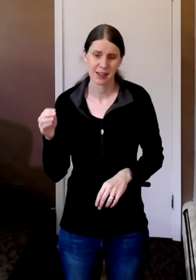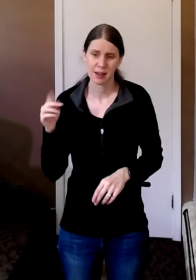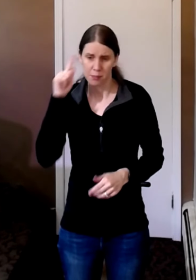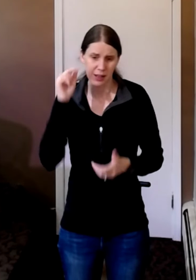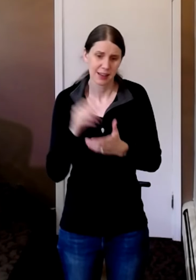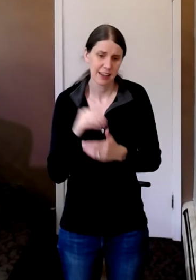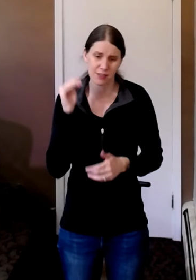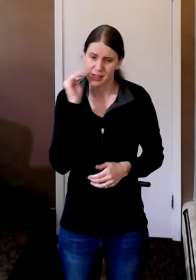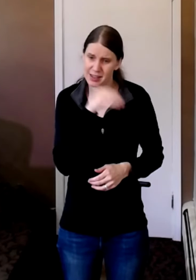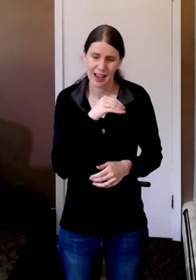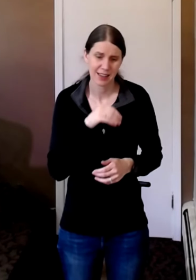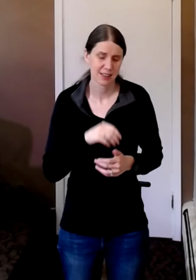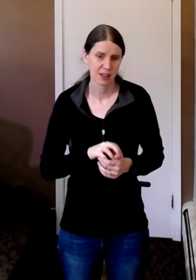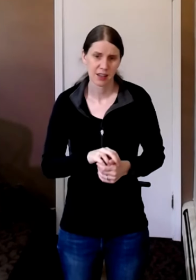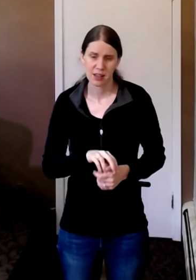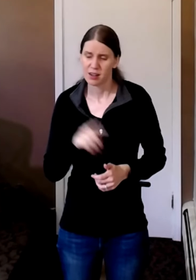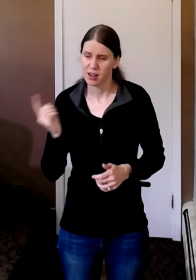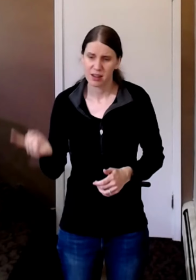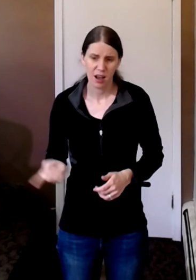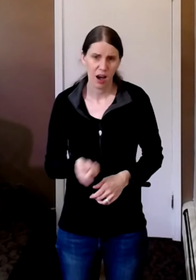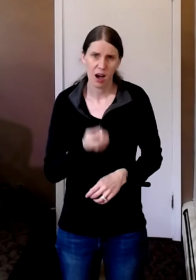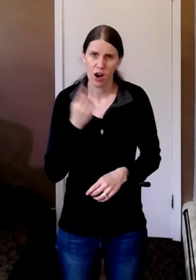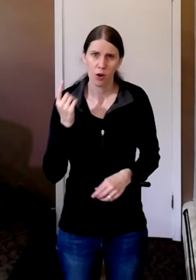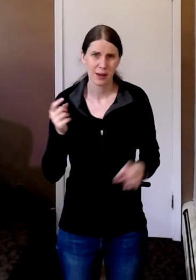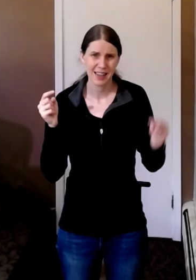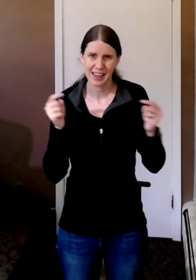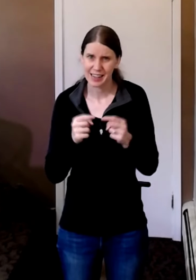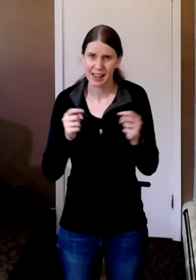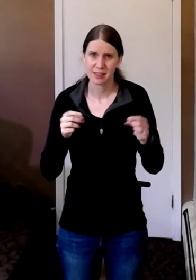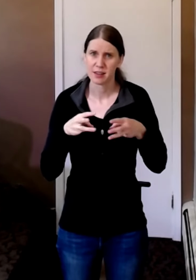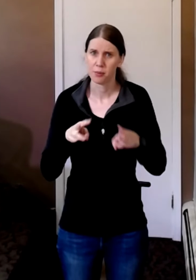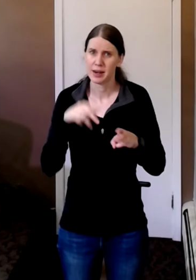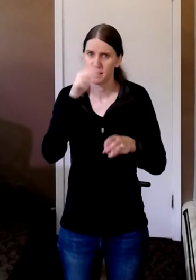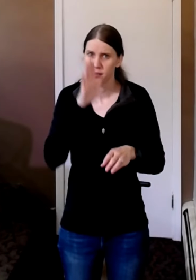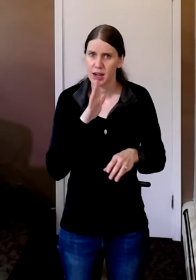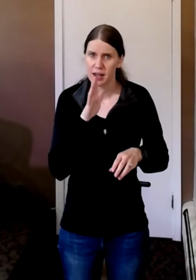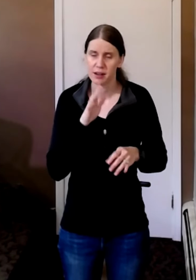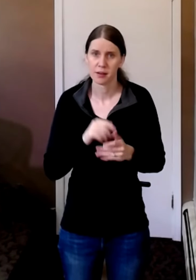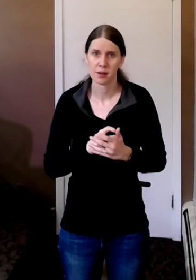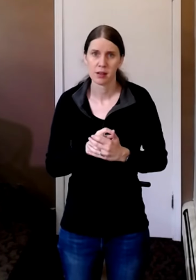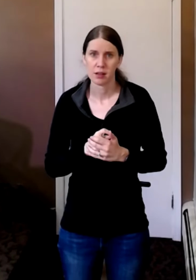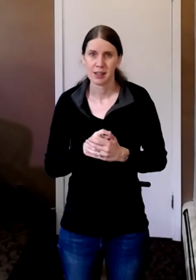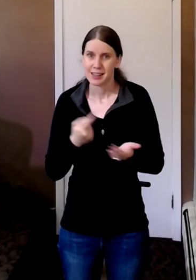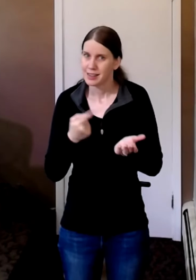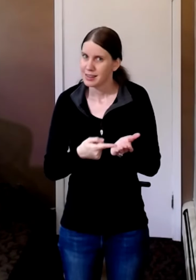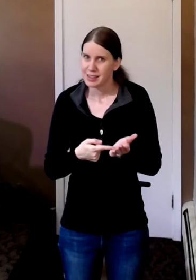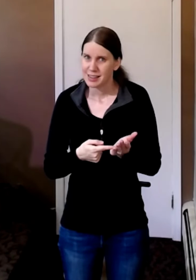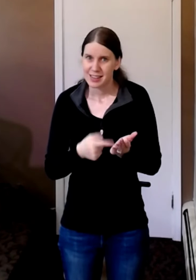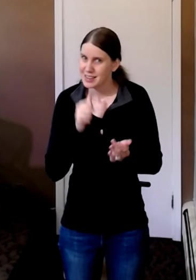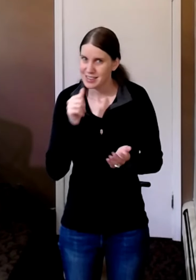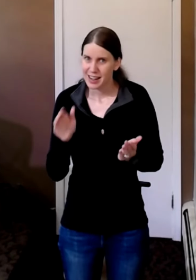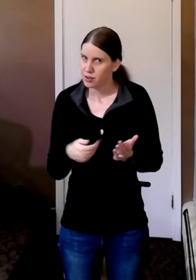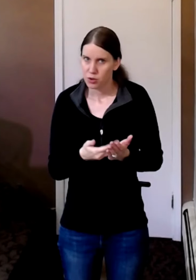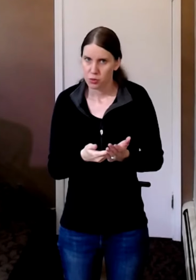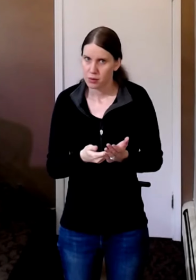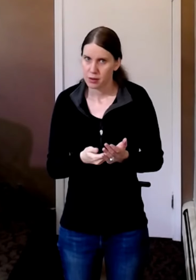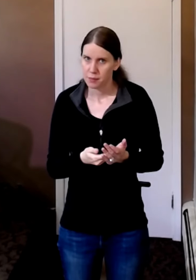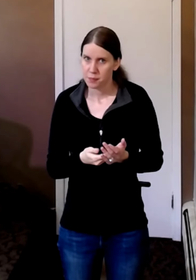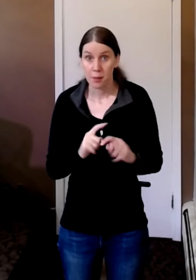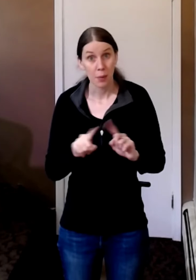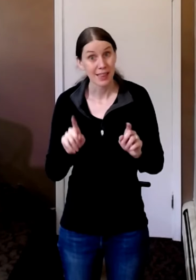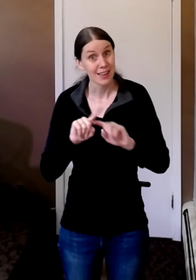and consistently. And it's always been against the ways of God. So this is nothing new.